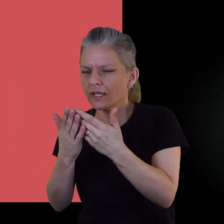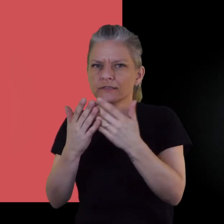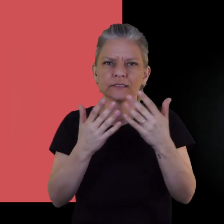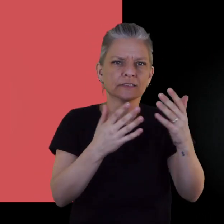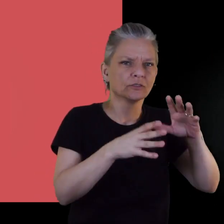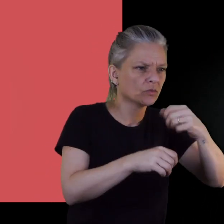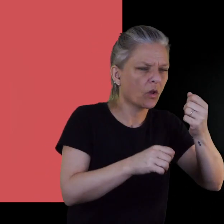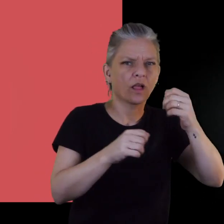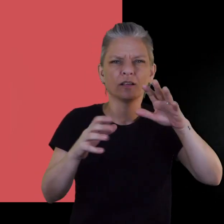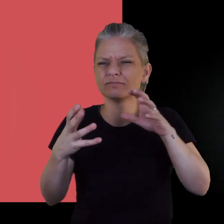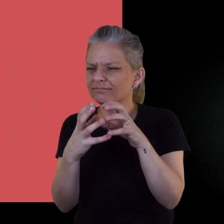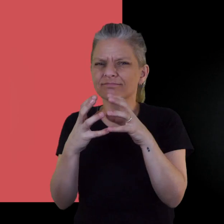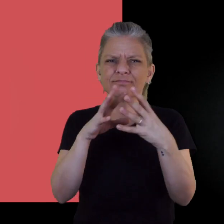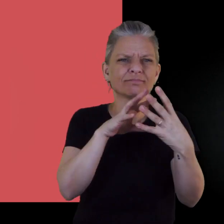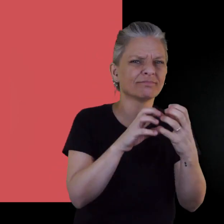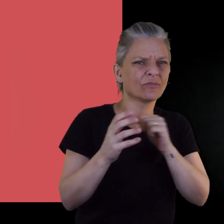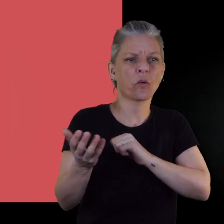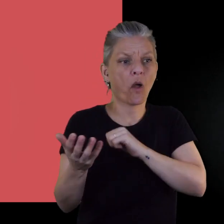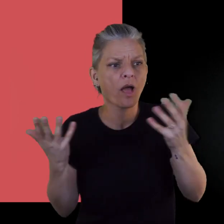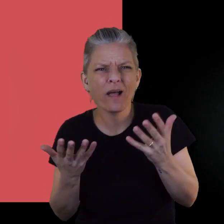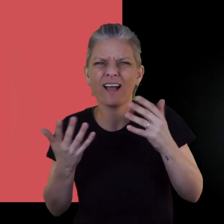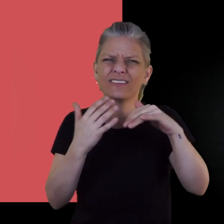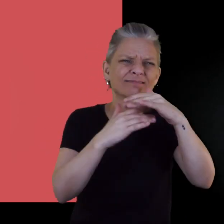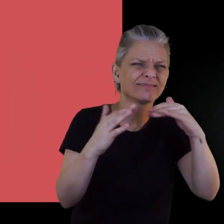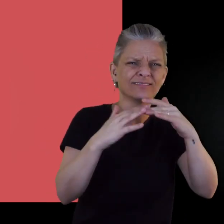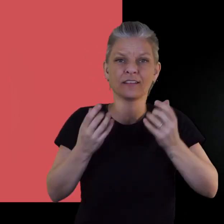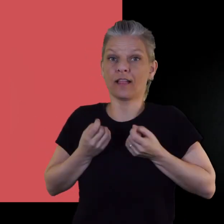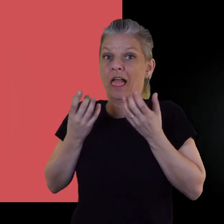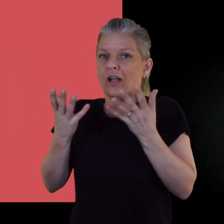go is so hard, but it's the true self-expression on blocker.